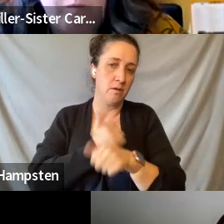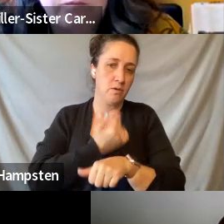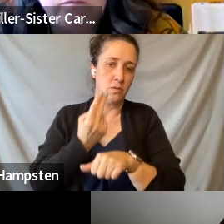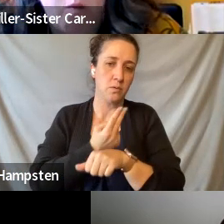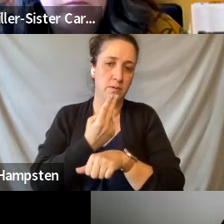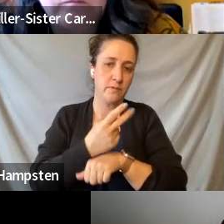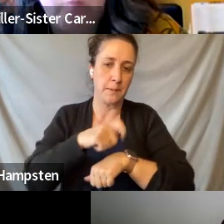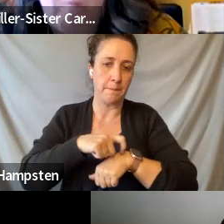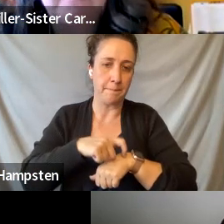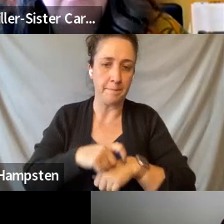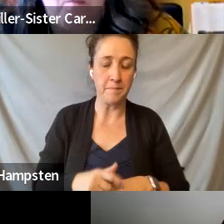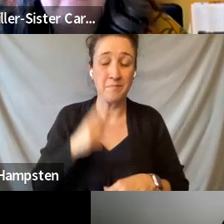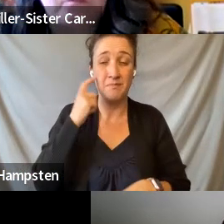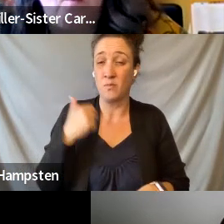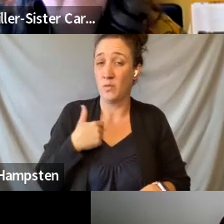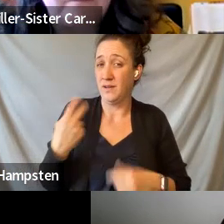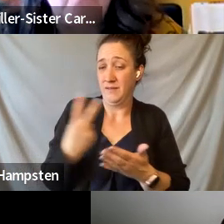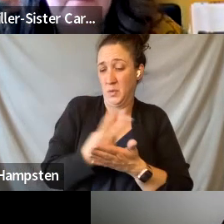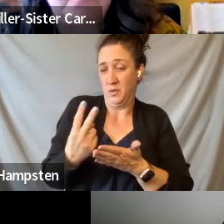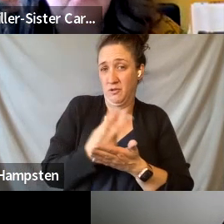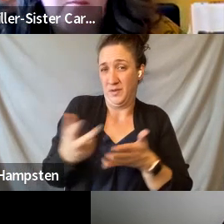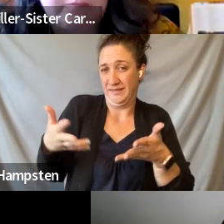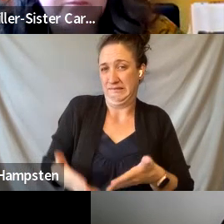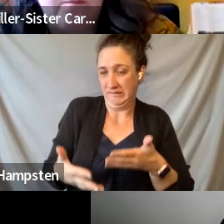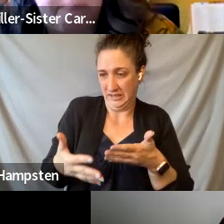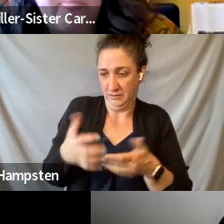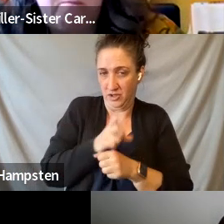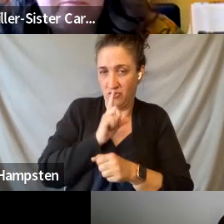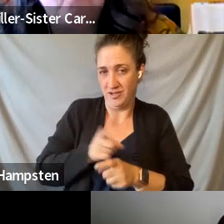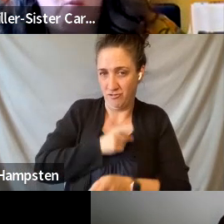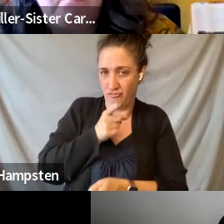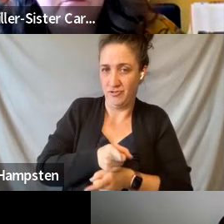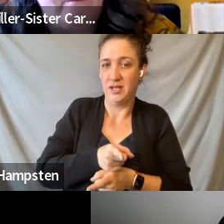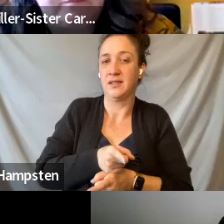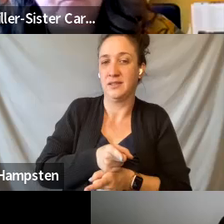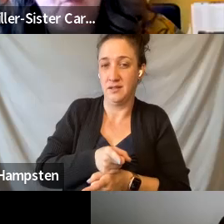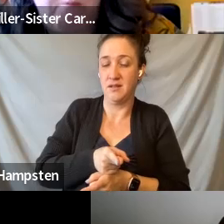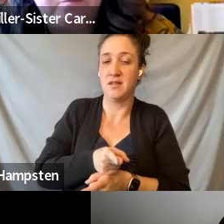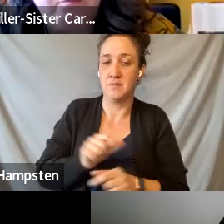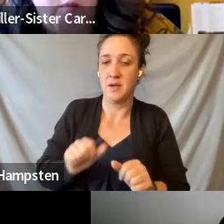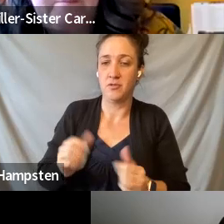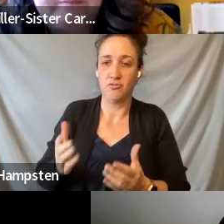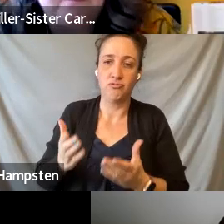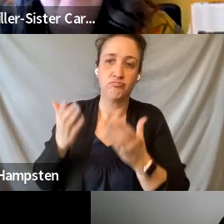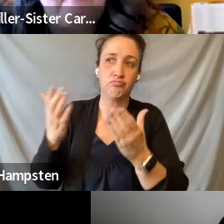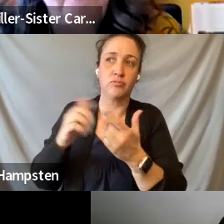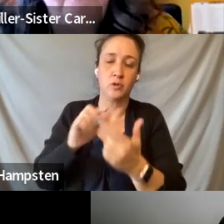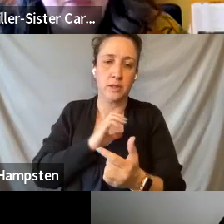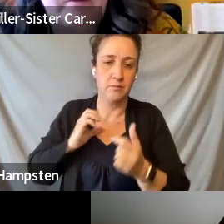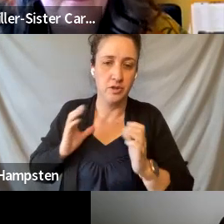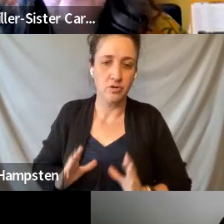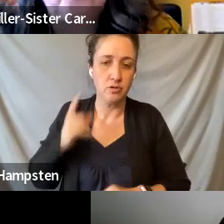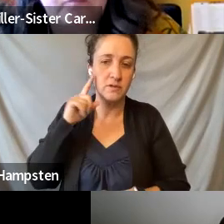we only have 2 to 3 weeks to get this right, to be able to raise it up to the commissioners for